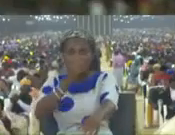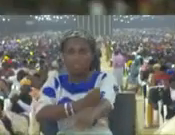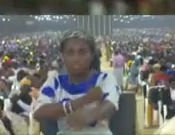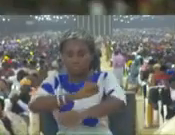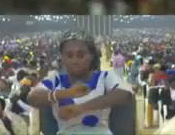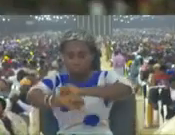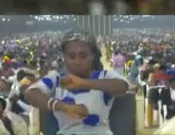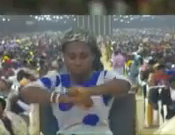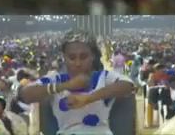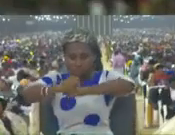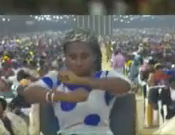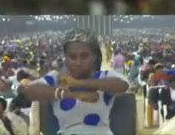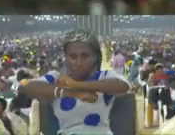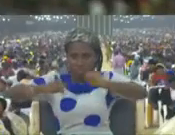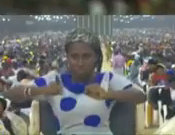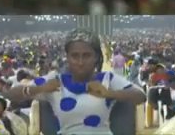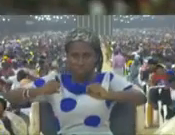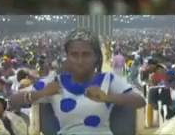before